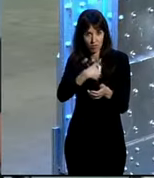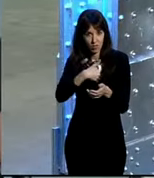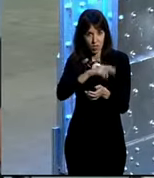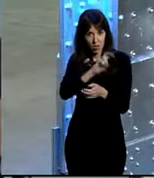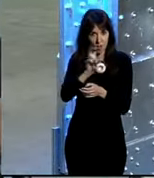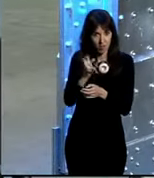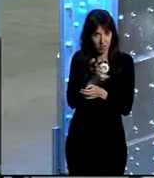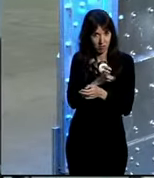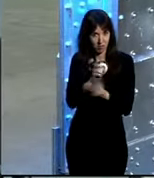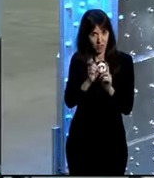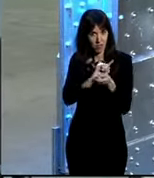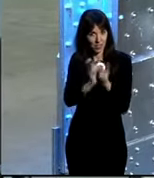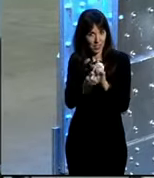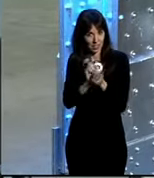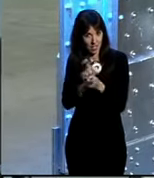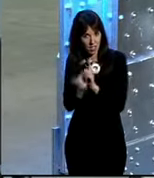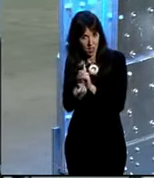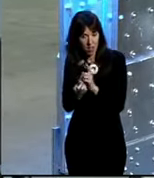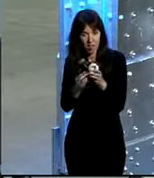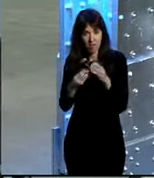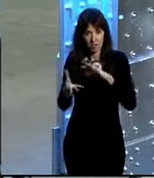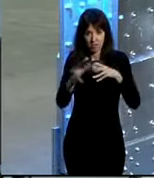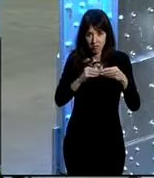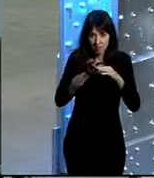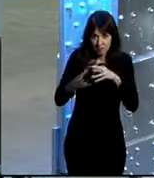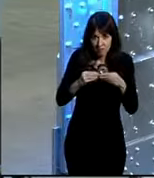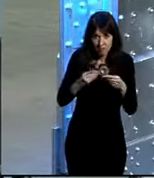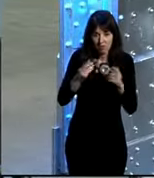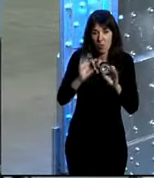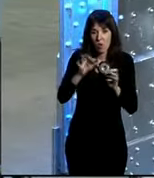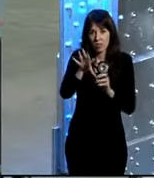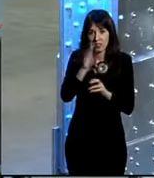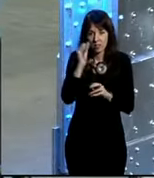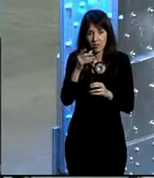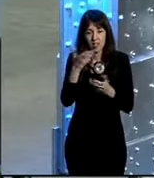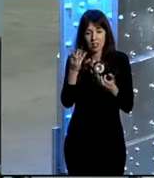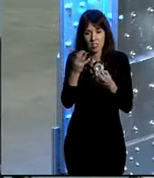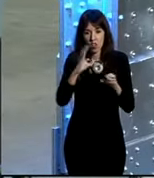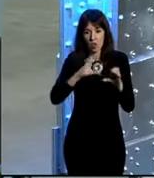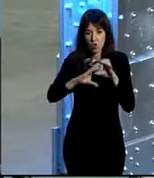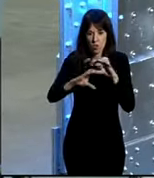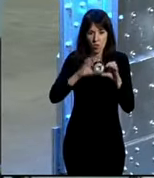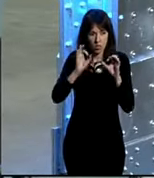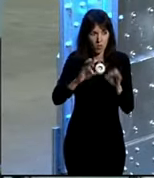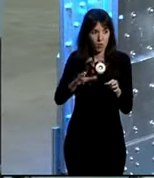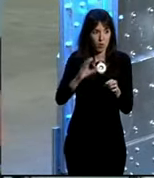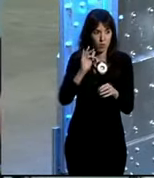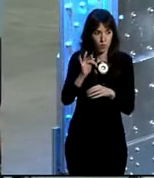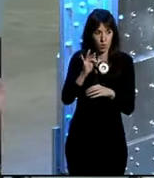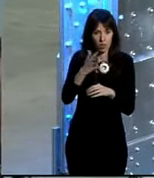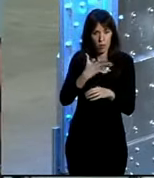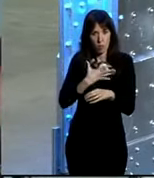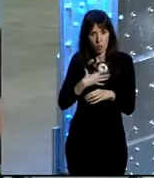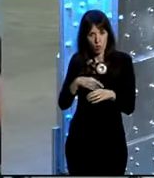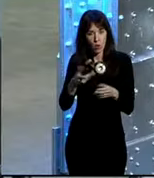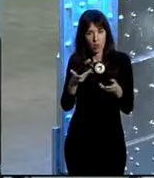understanding how you're communicating the important things via the different modes, not just, via the text. There seems to be